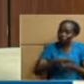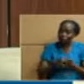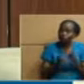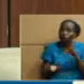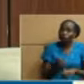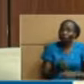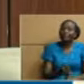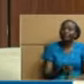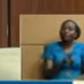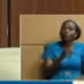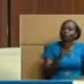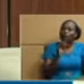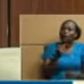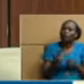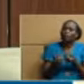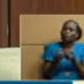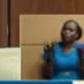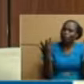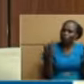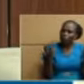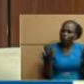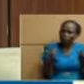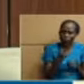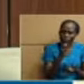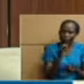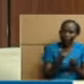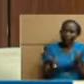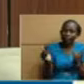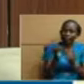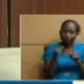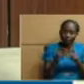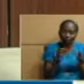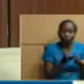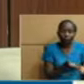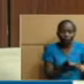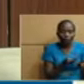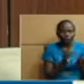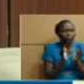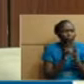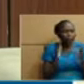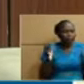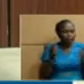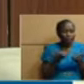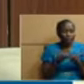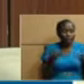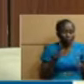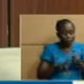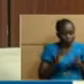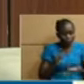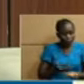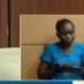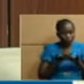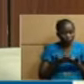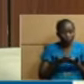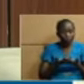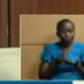plus notices to do with the redundancies, and the biggest number of people who are submitting notice